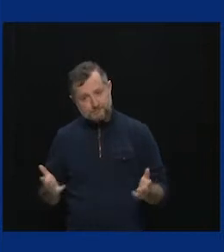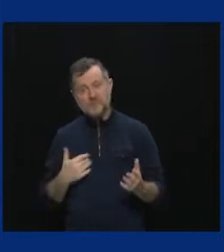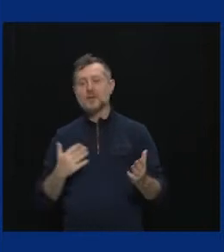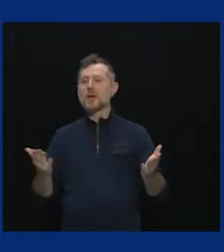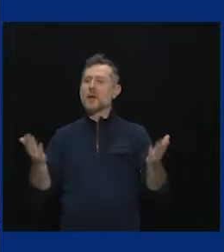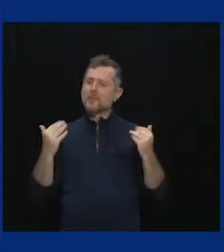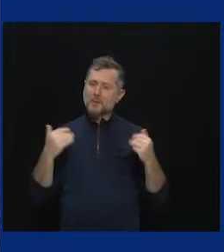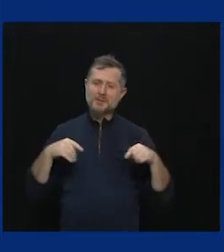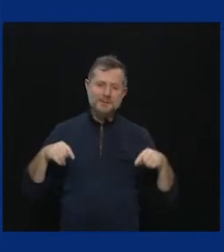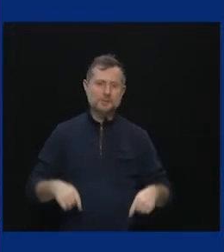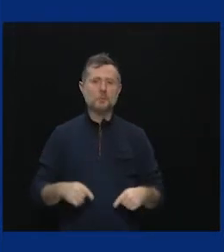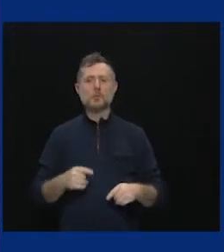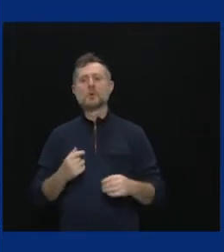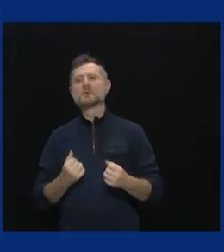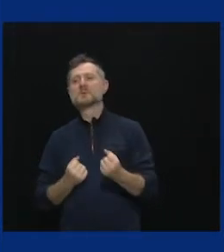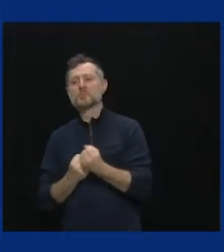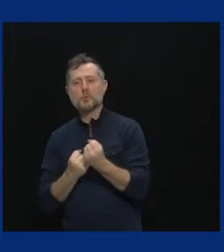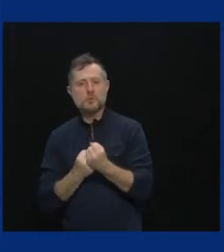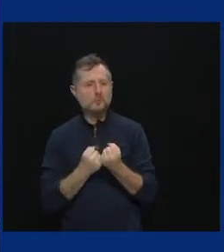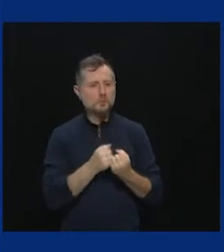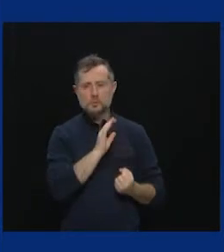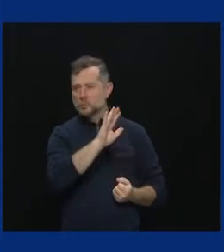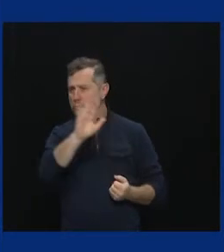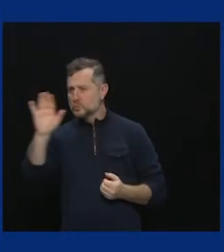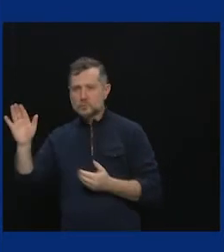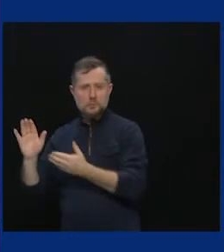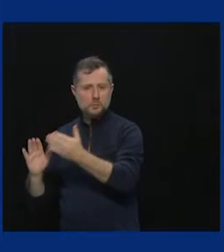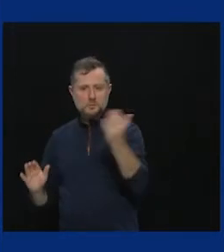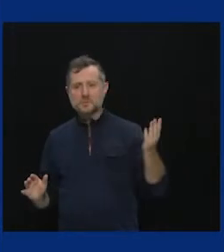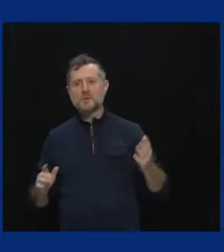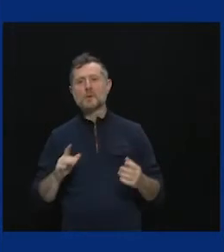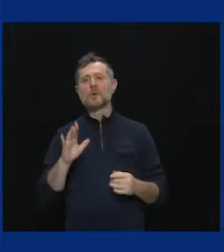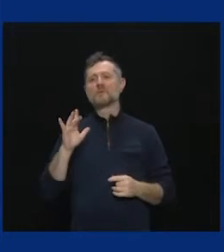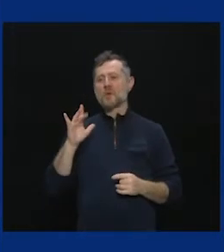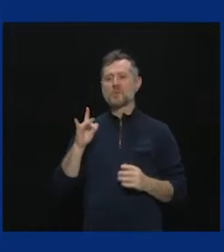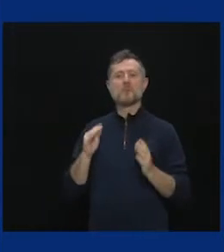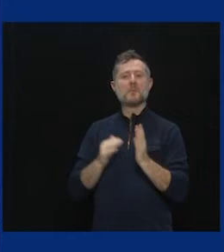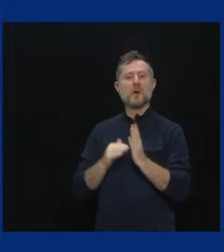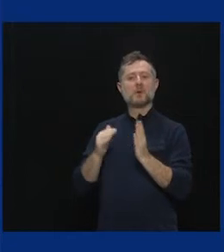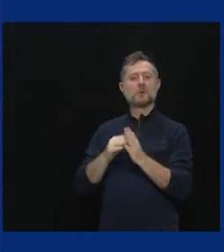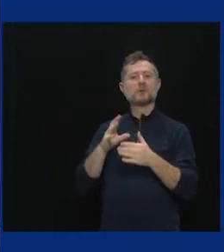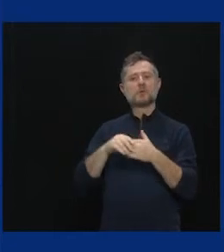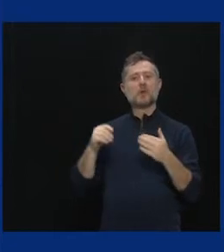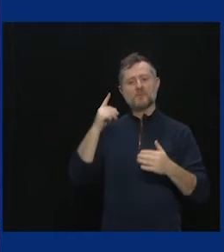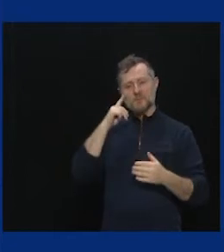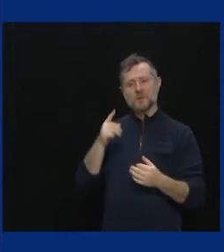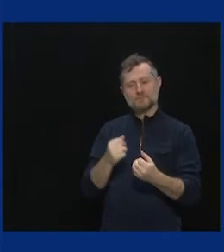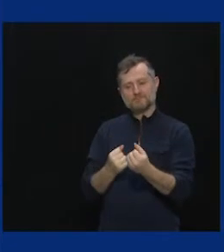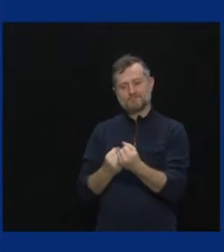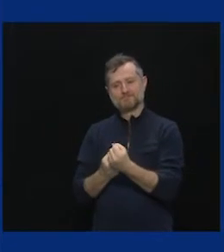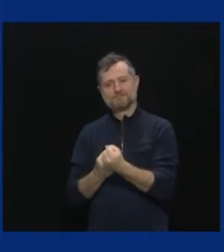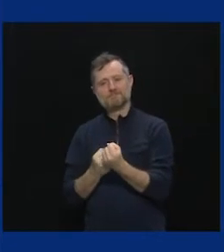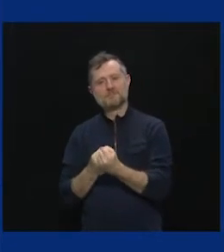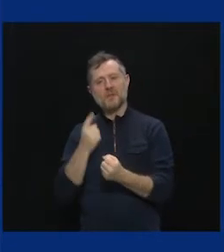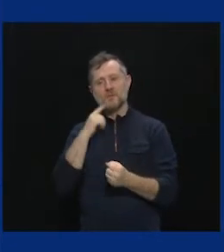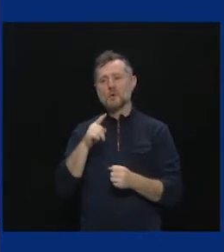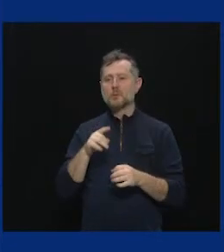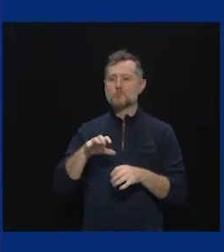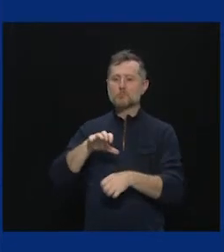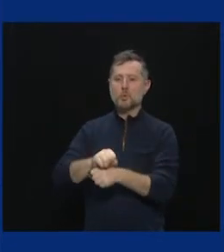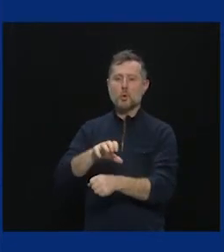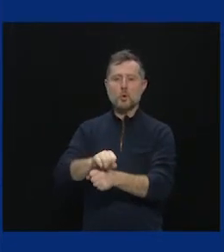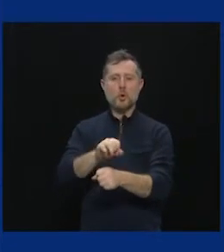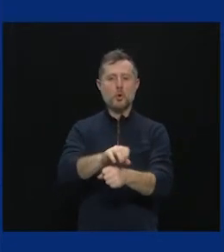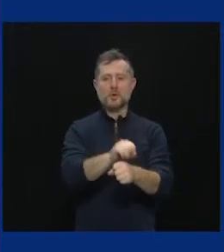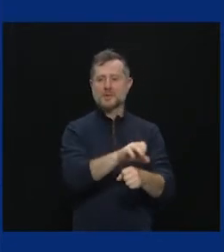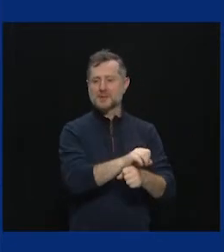to you to the tune of $25 million for assistance for our bookings. New bookings, you